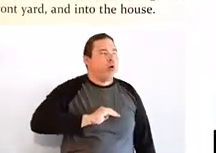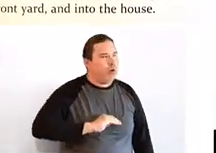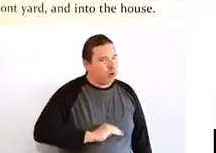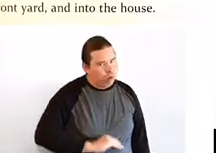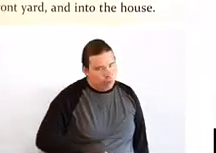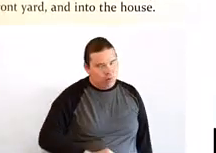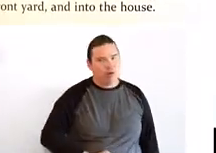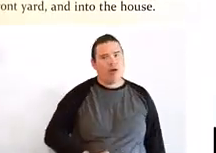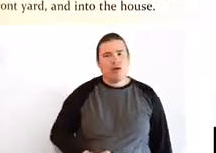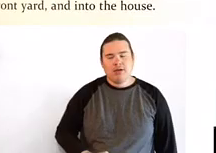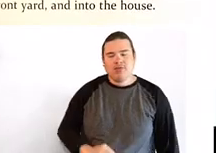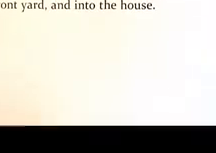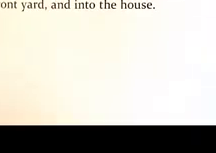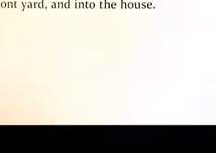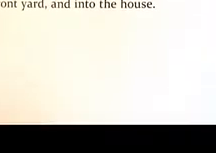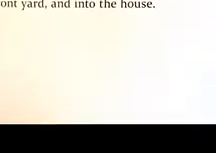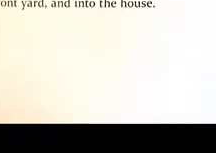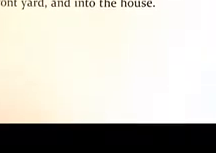Whew.